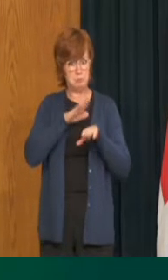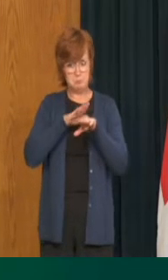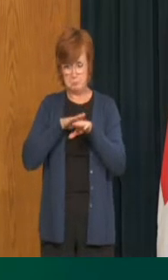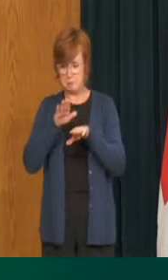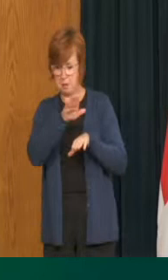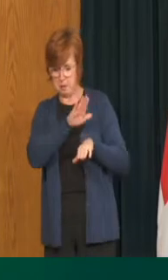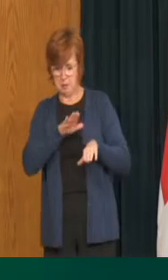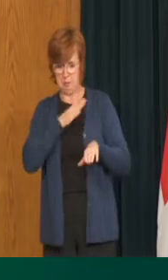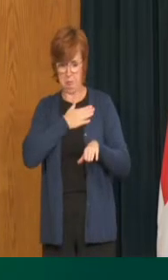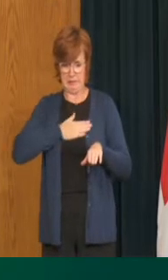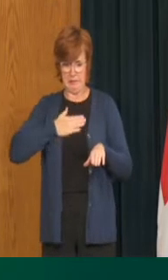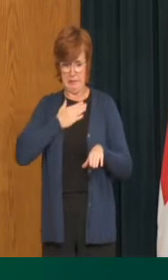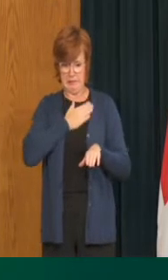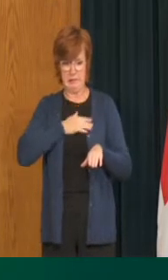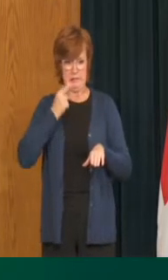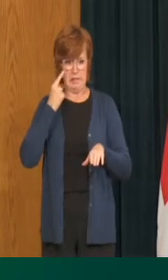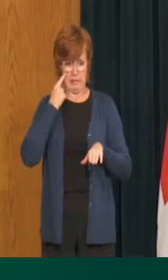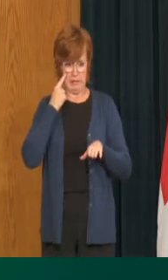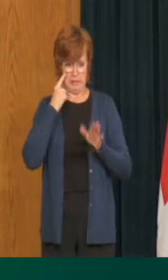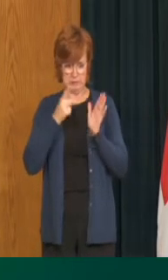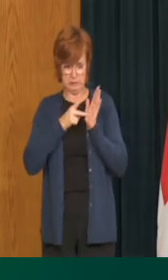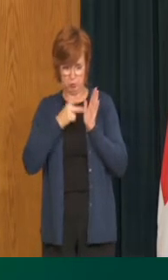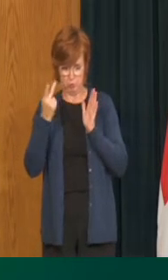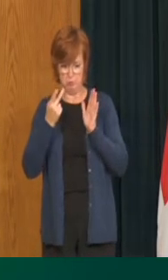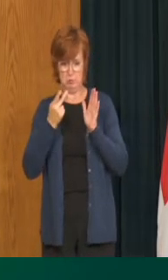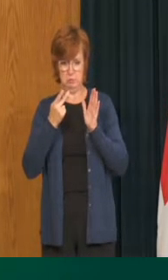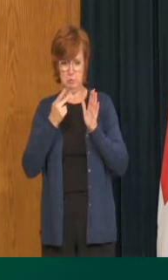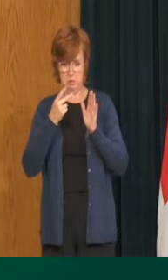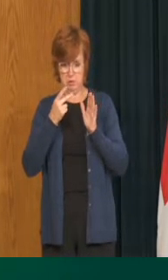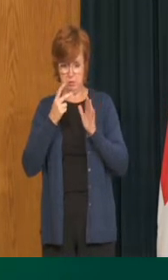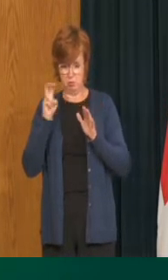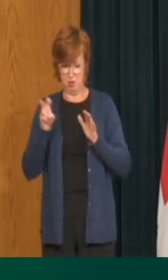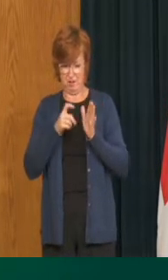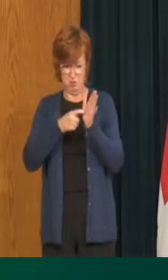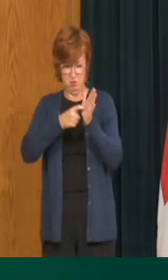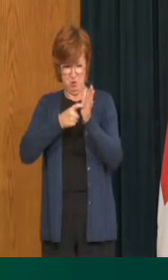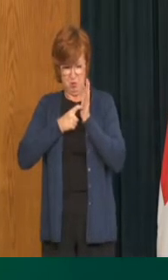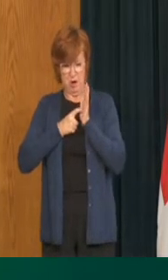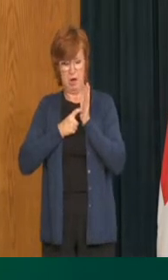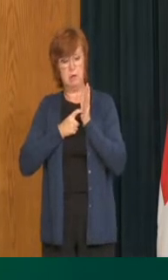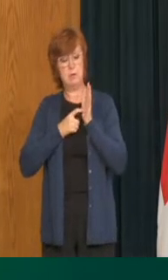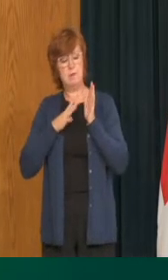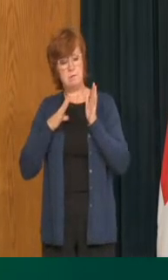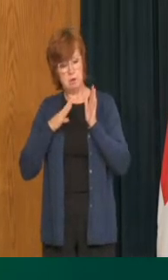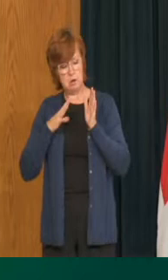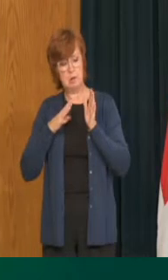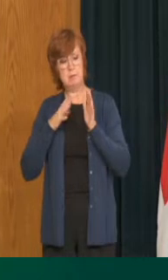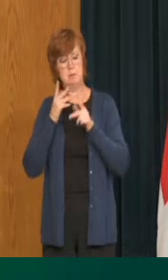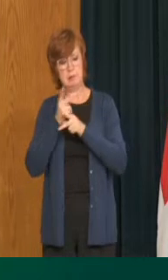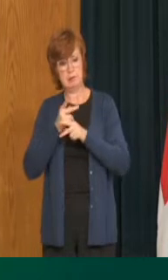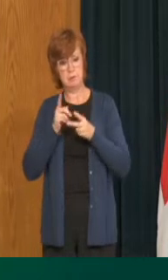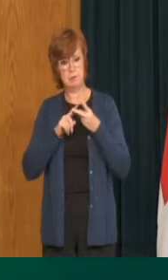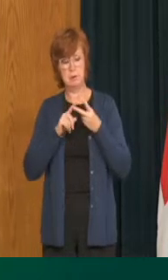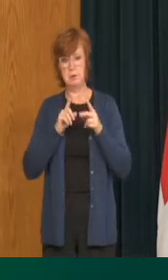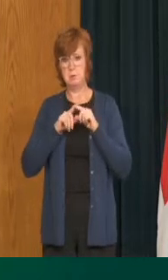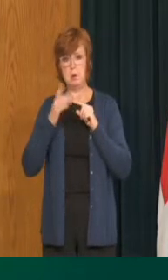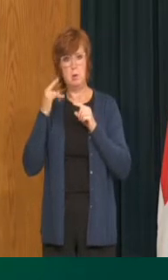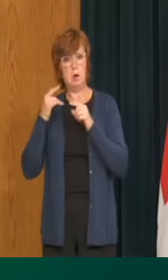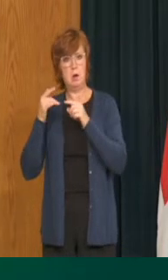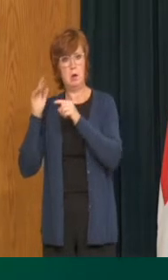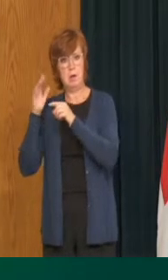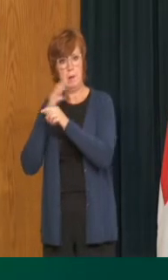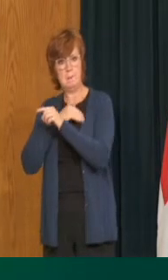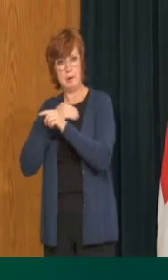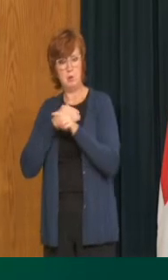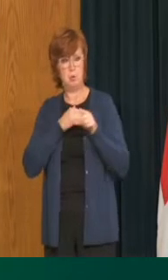your interprovincial travel. There are some numbers that are increasing in some of our neighbors to the east and west of us. It isn't that long ago that it was